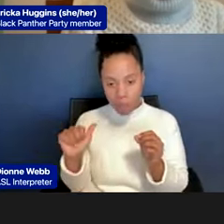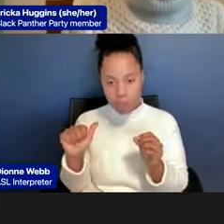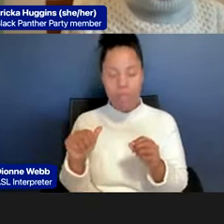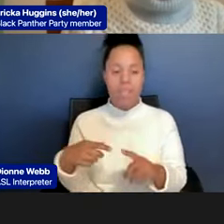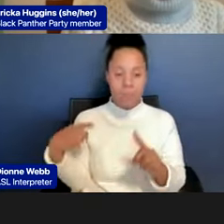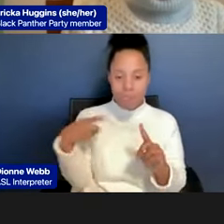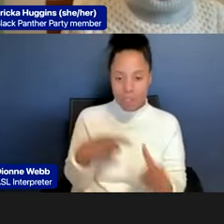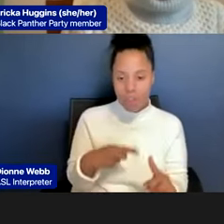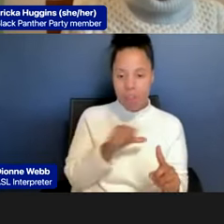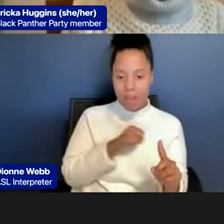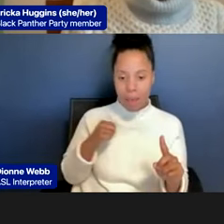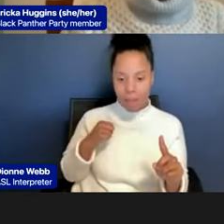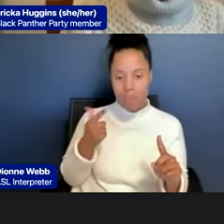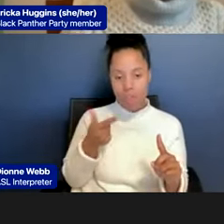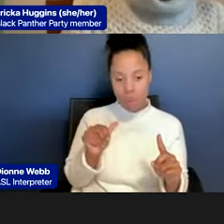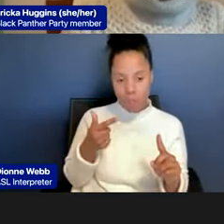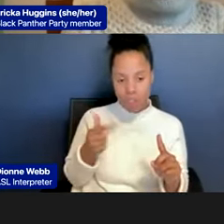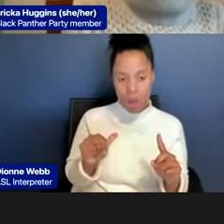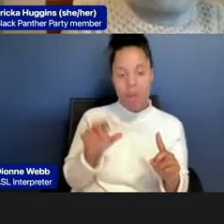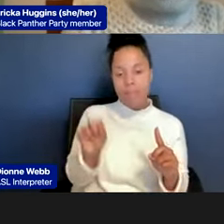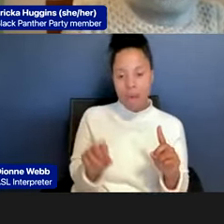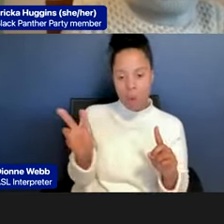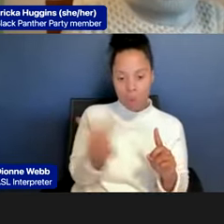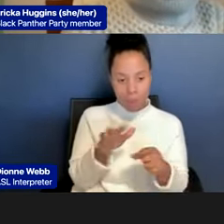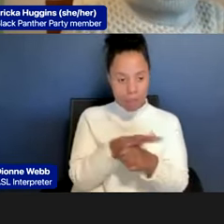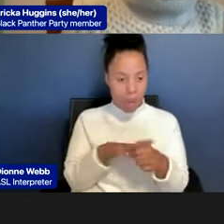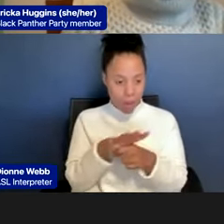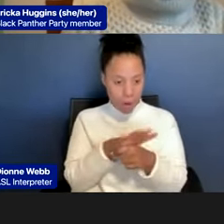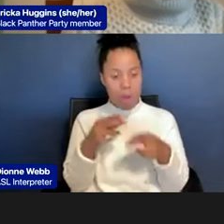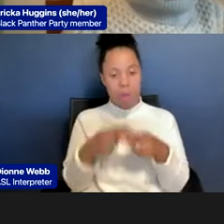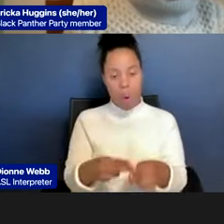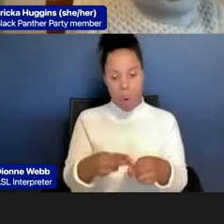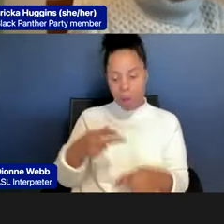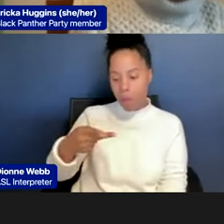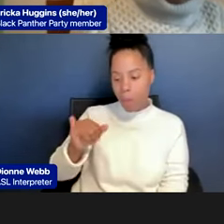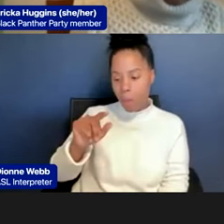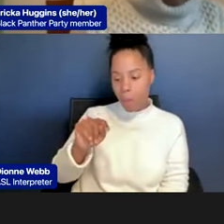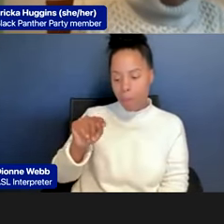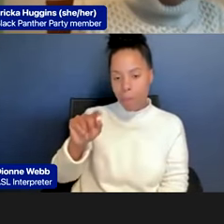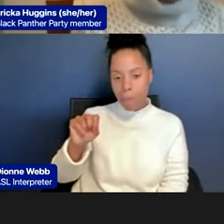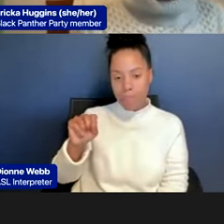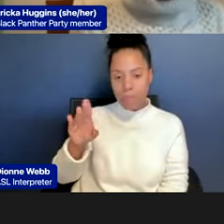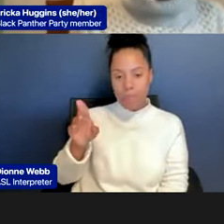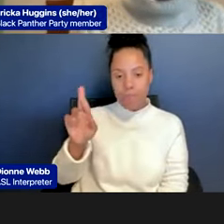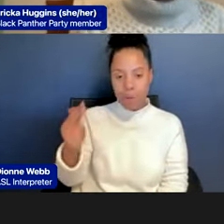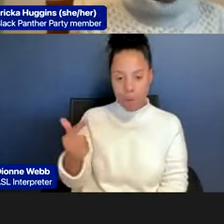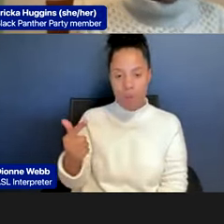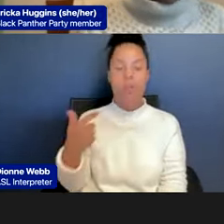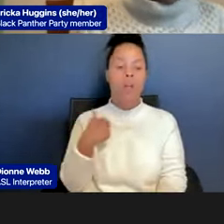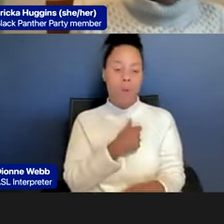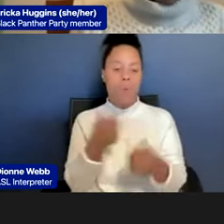in Atlanta, Georgia, in the southwest area of Atlanta called Pittsburgh. We are trying to build out a